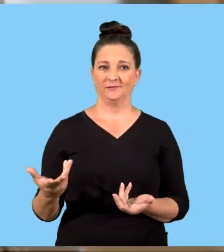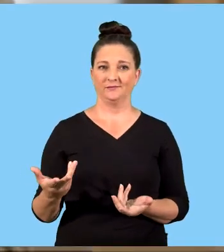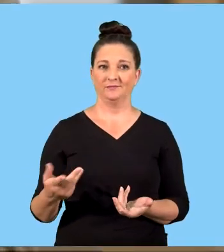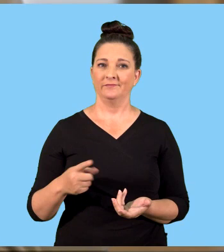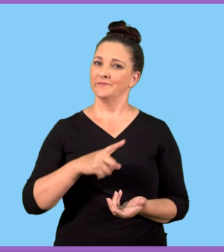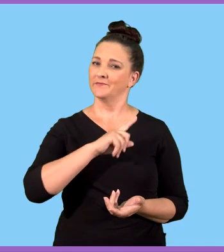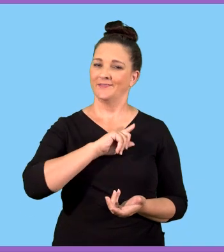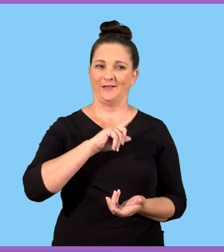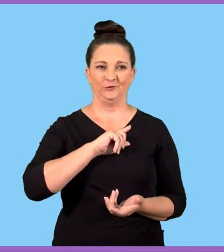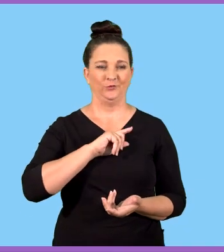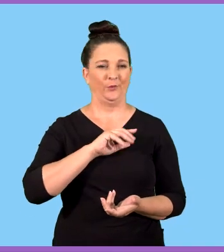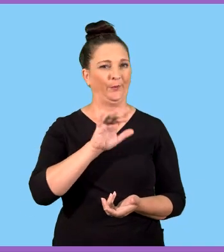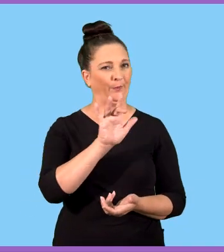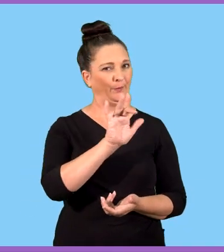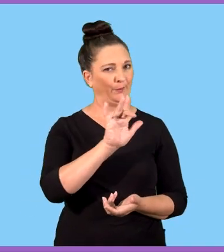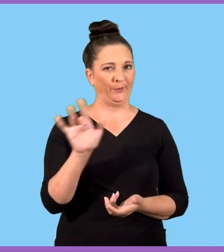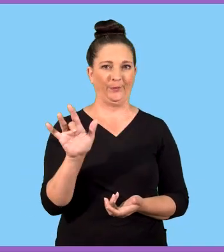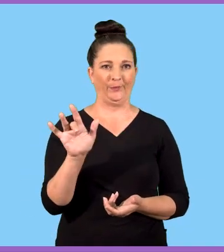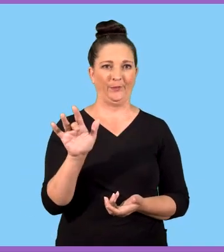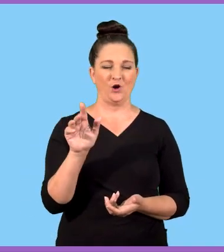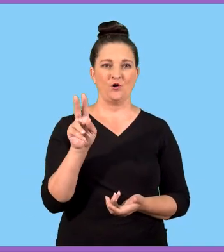answer be here? There will be no